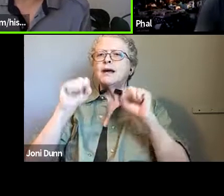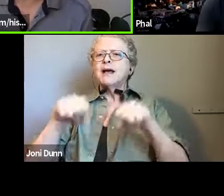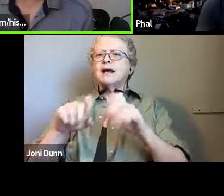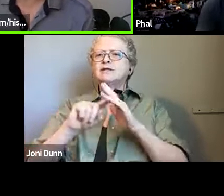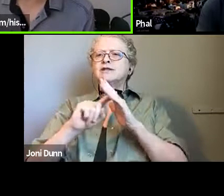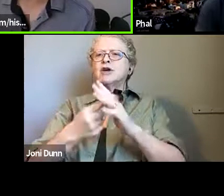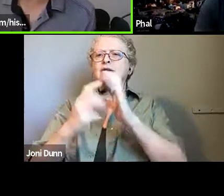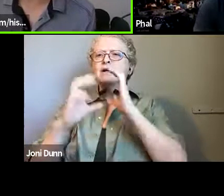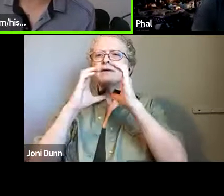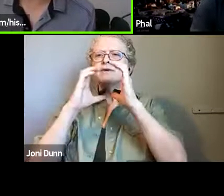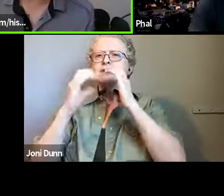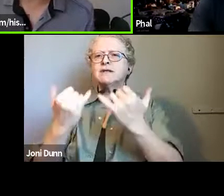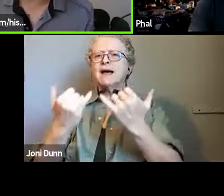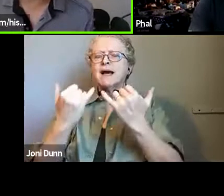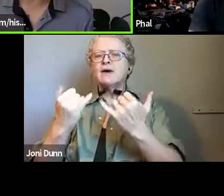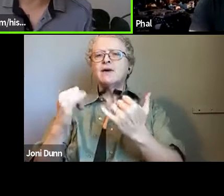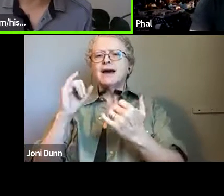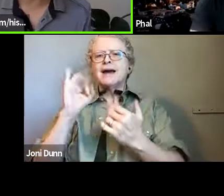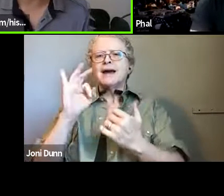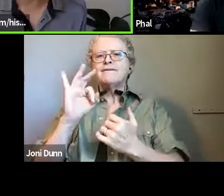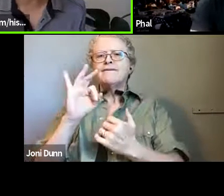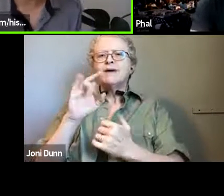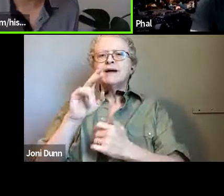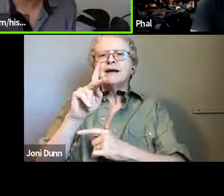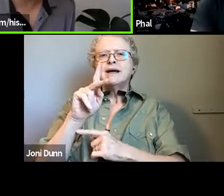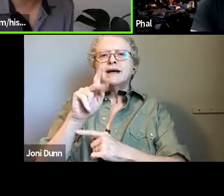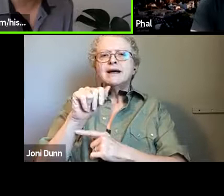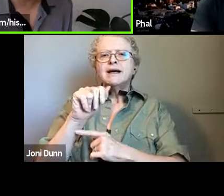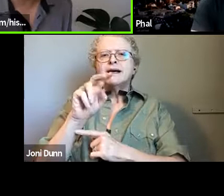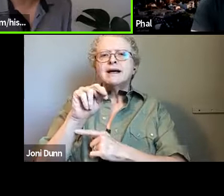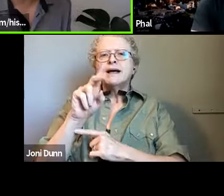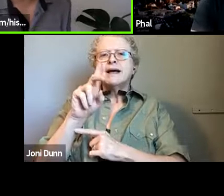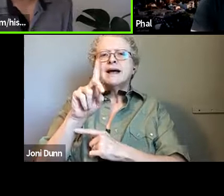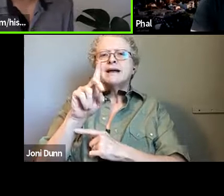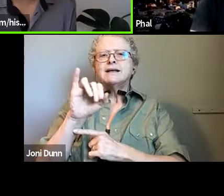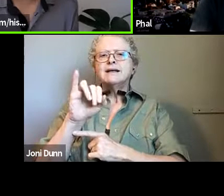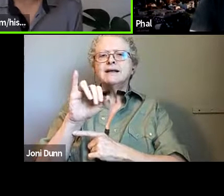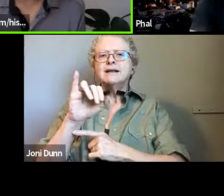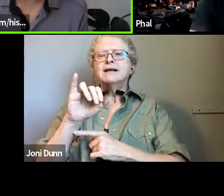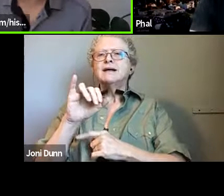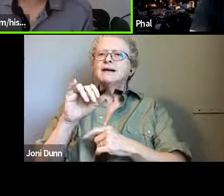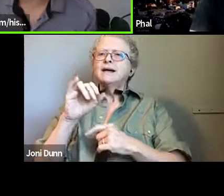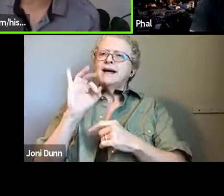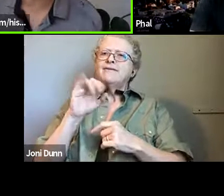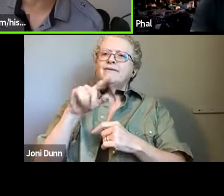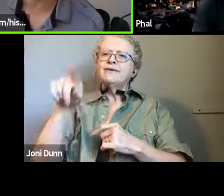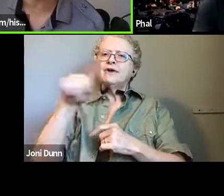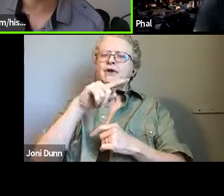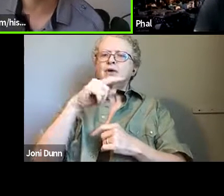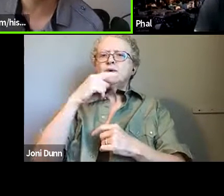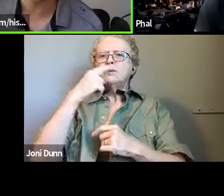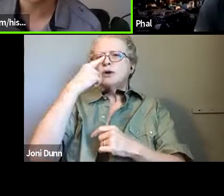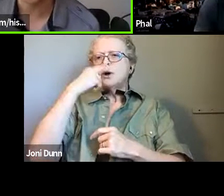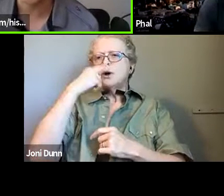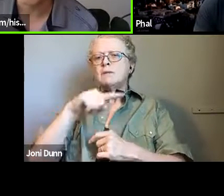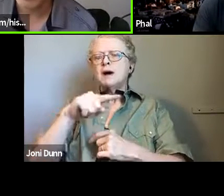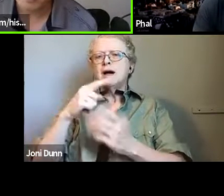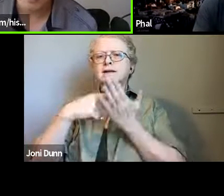Candy, if you're up for it, if you don't mind giving us start off with something from maybe Asian Solidarity Collective or People's Collective for Justice and